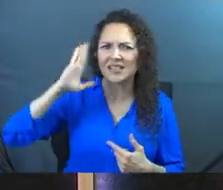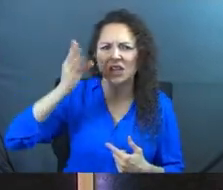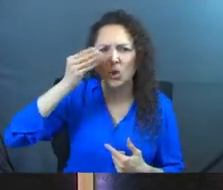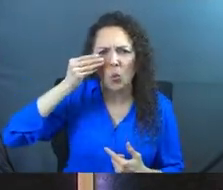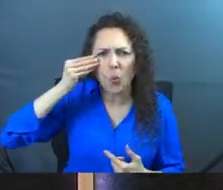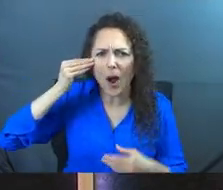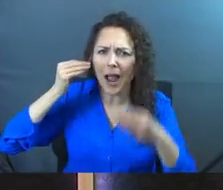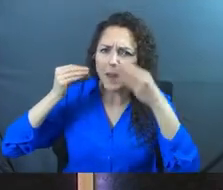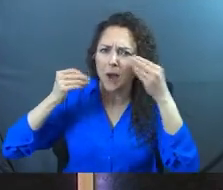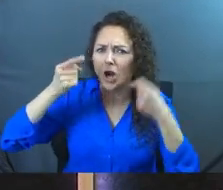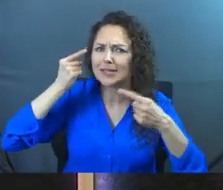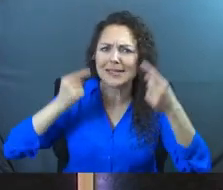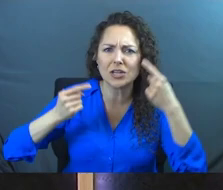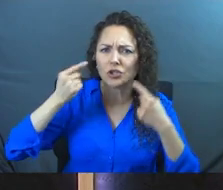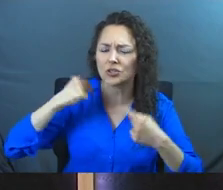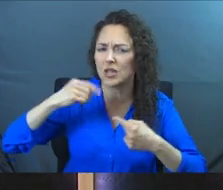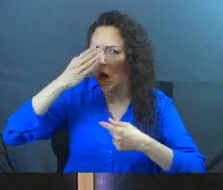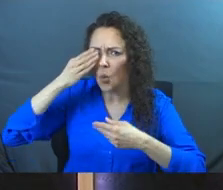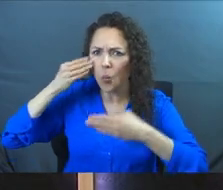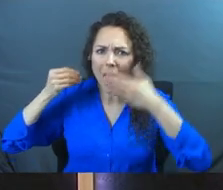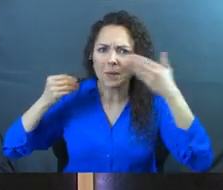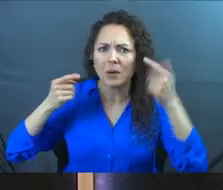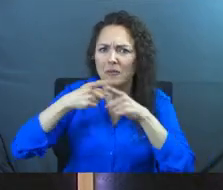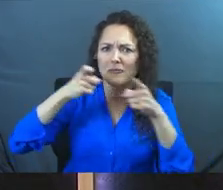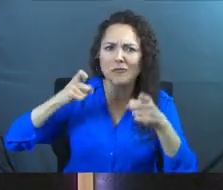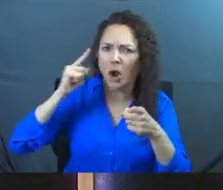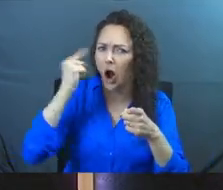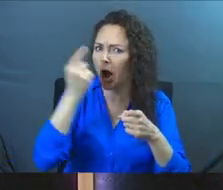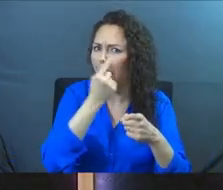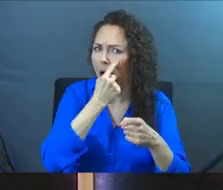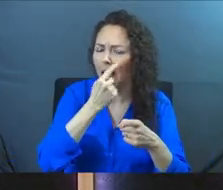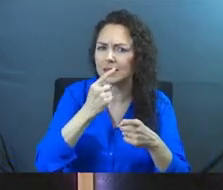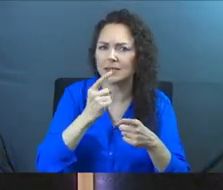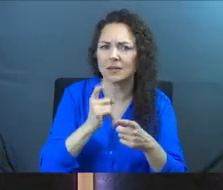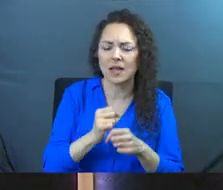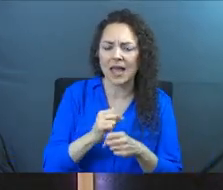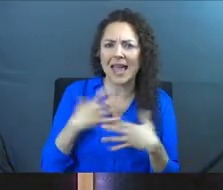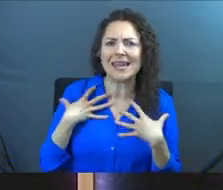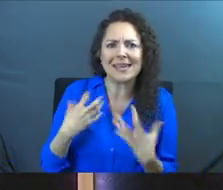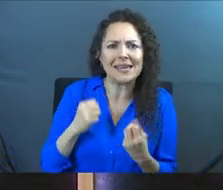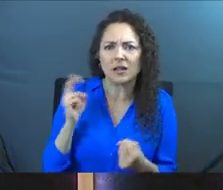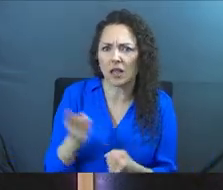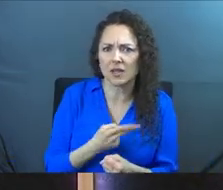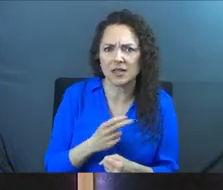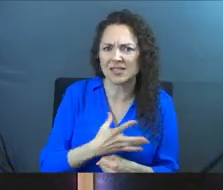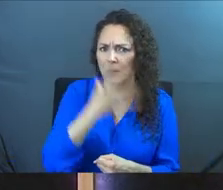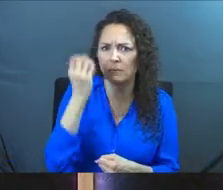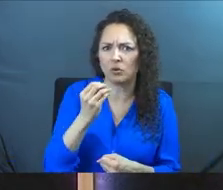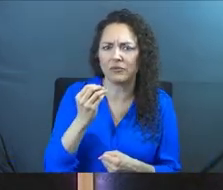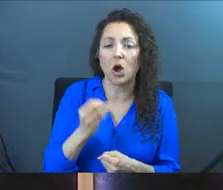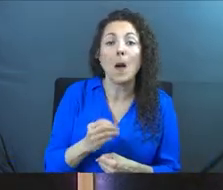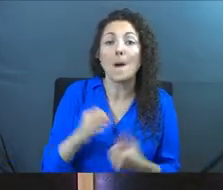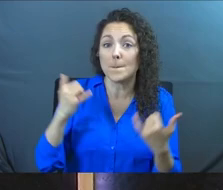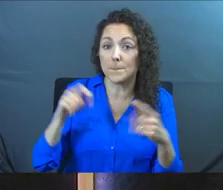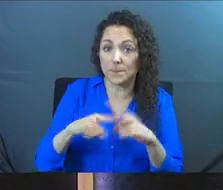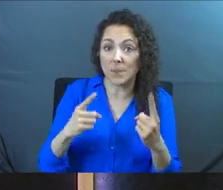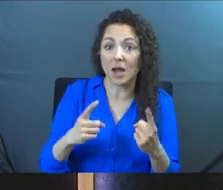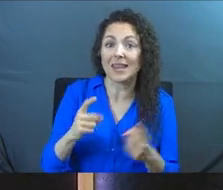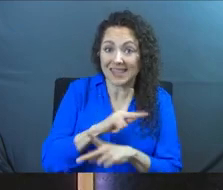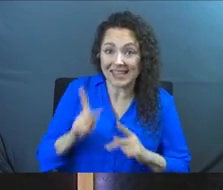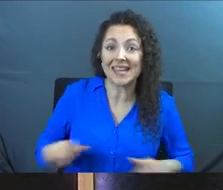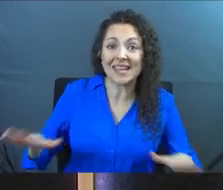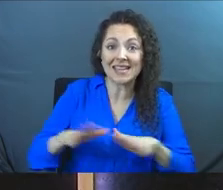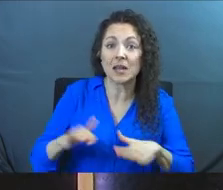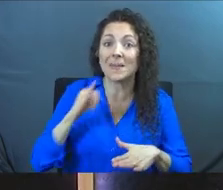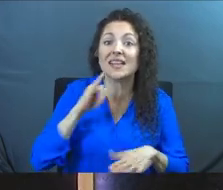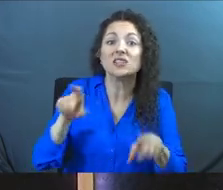more brokenness. It's beauty, and it's good. So the kingdom of heaven is a treasure because we get to experience it now. It's here.